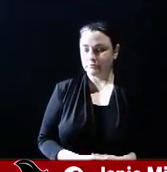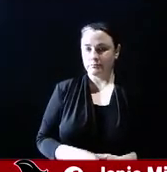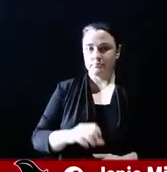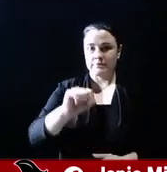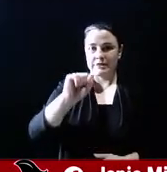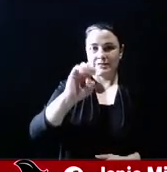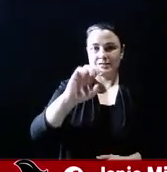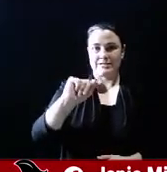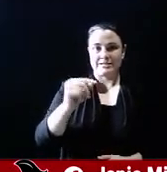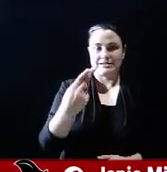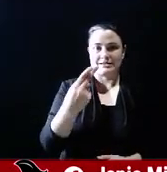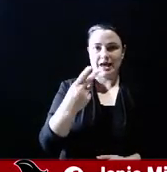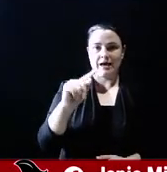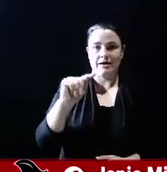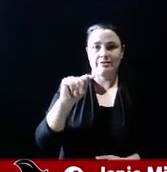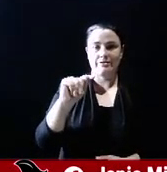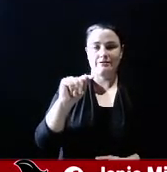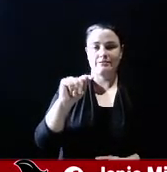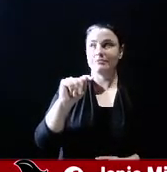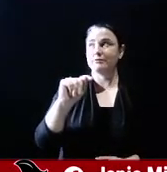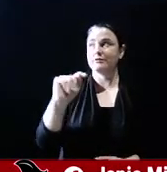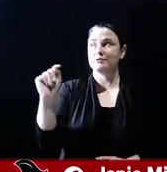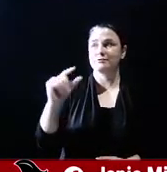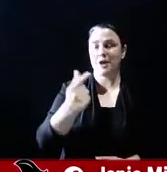Seth Thomas Gill.